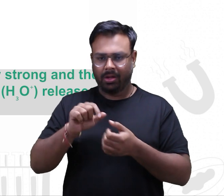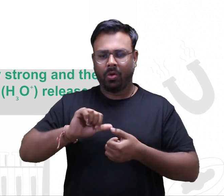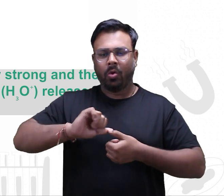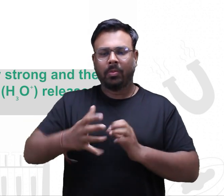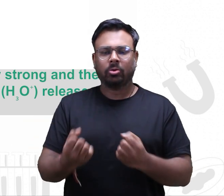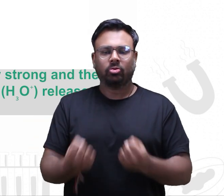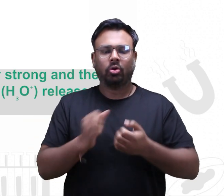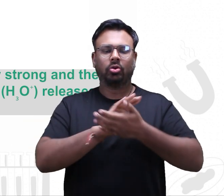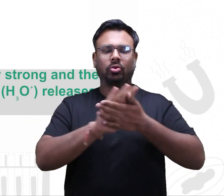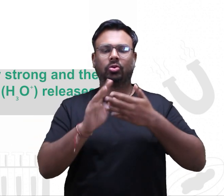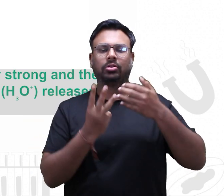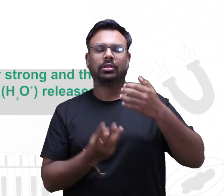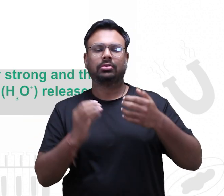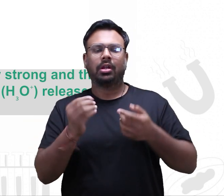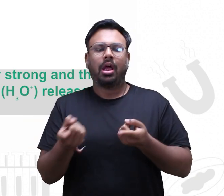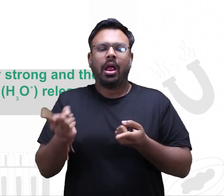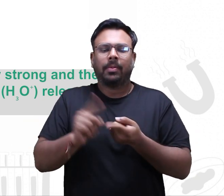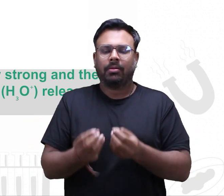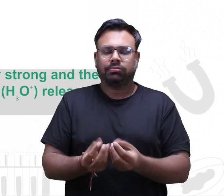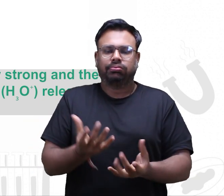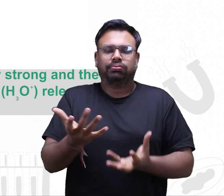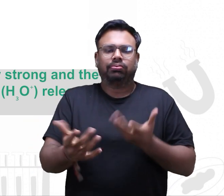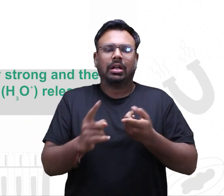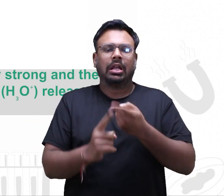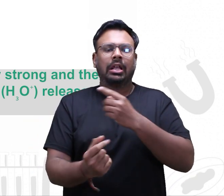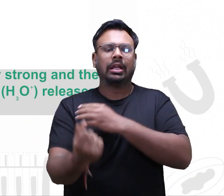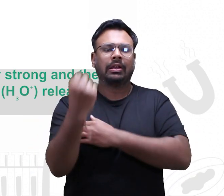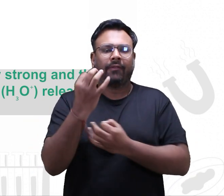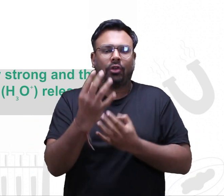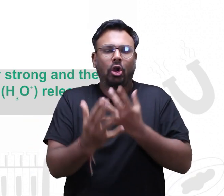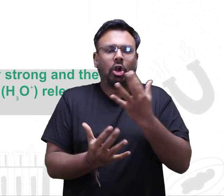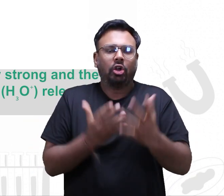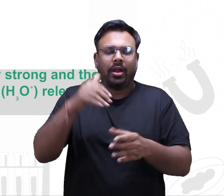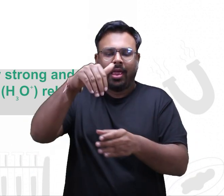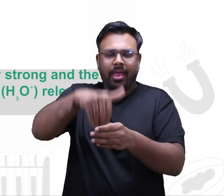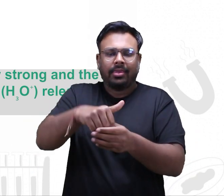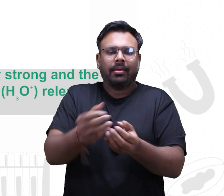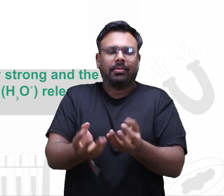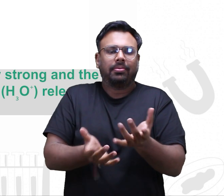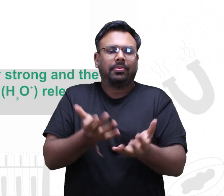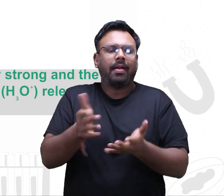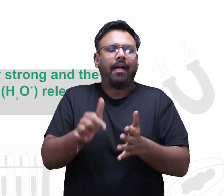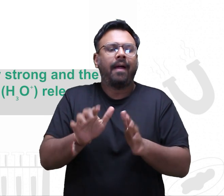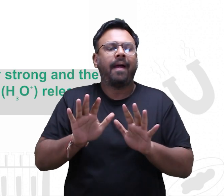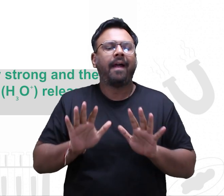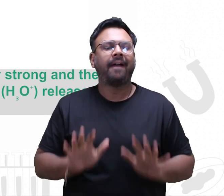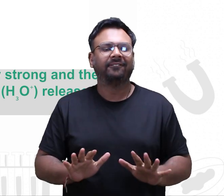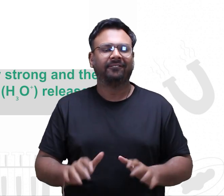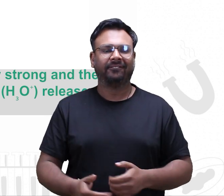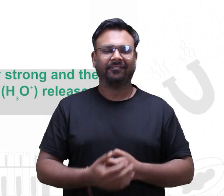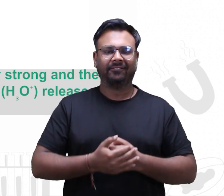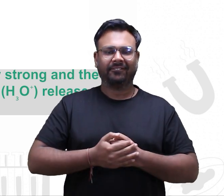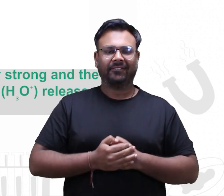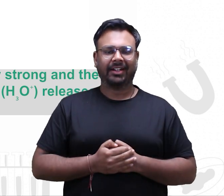water is very strong, and the stabilization of the proton in the form of hydronium ion releases a